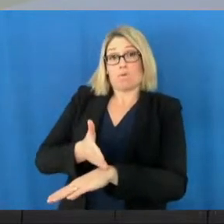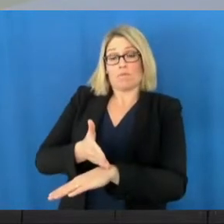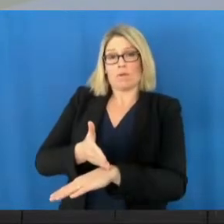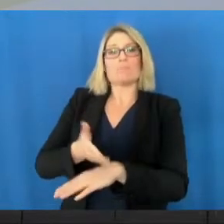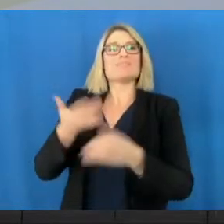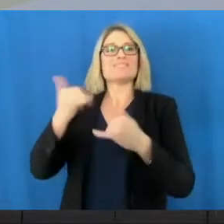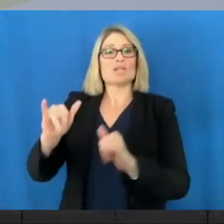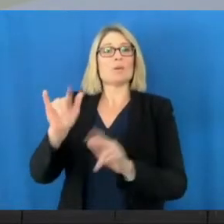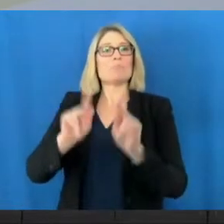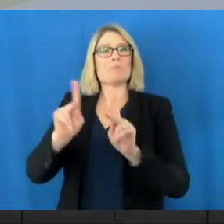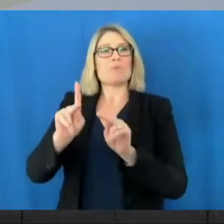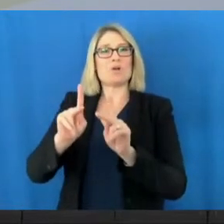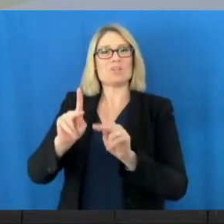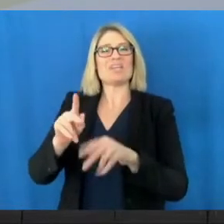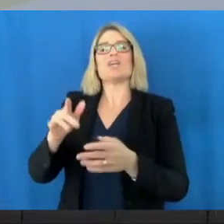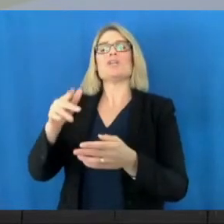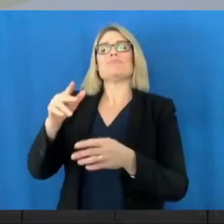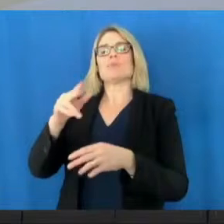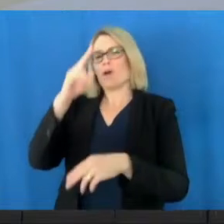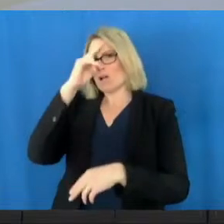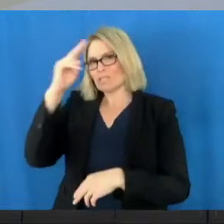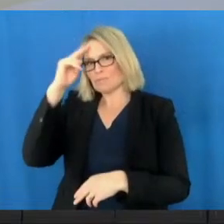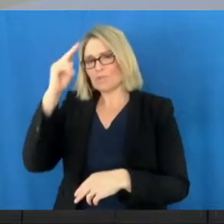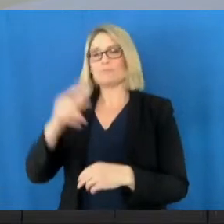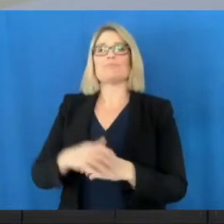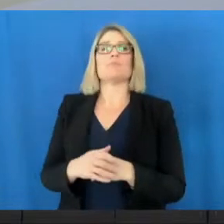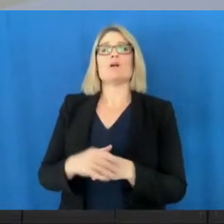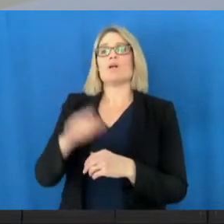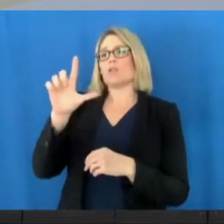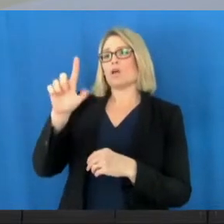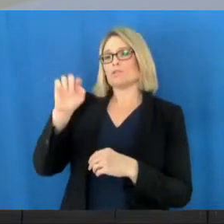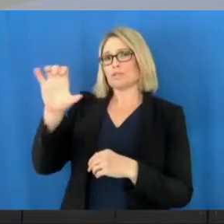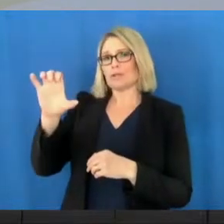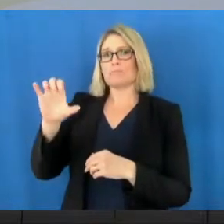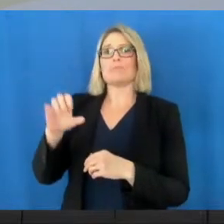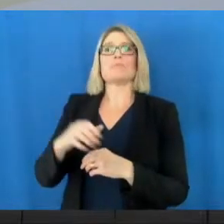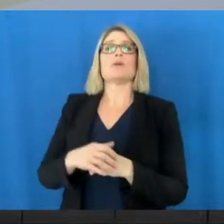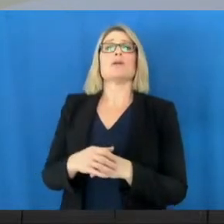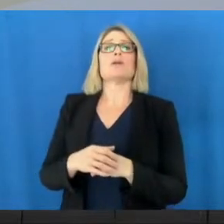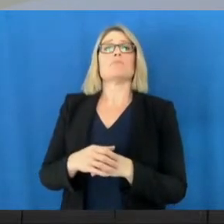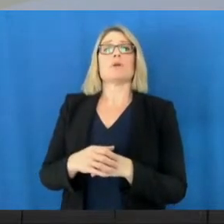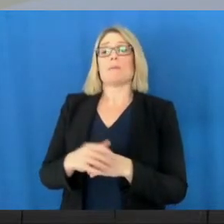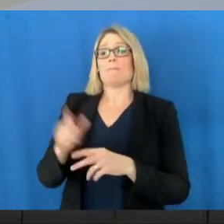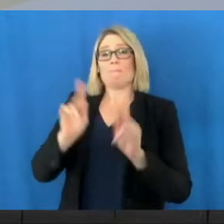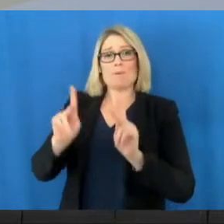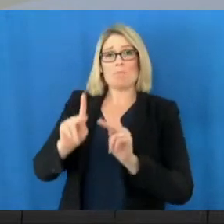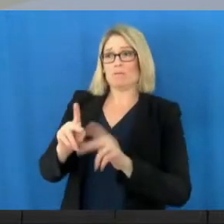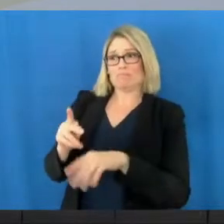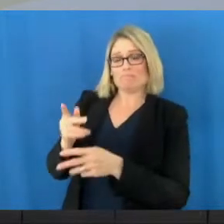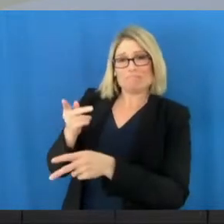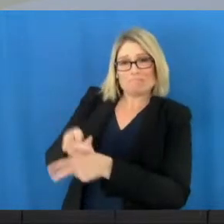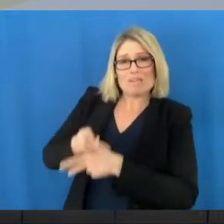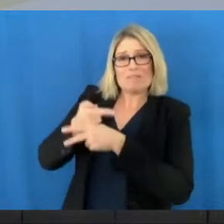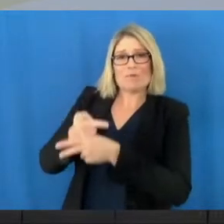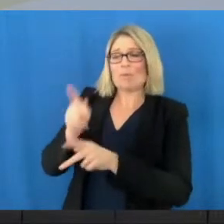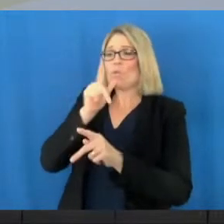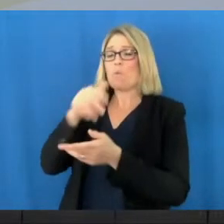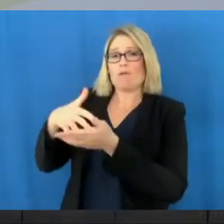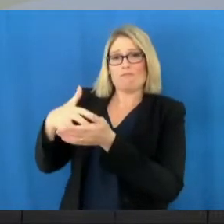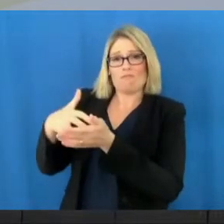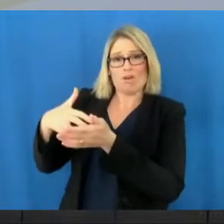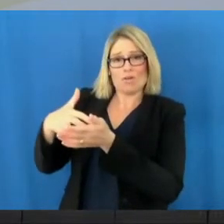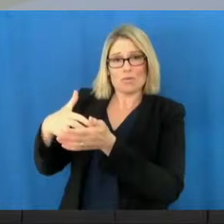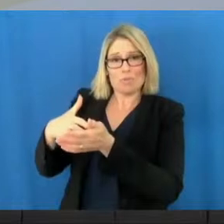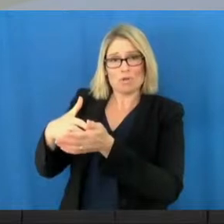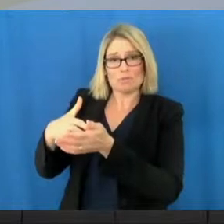including hospitals, long-term care facilities, and workplaces, highlighting the importance of keeping public health measures in place and not